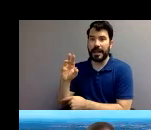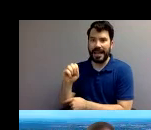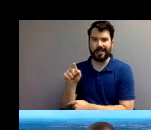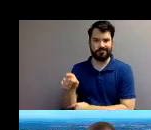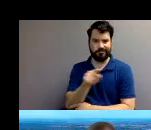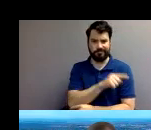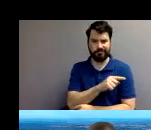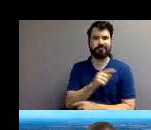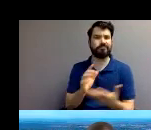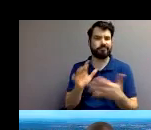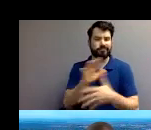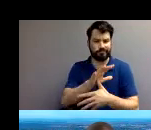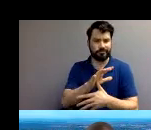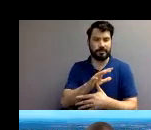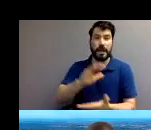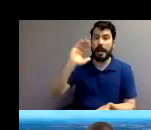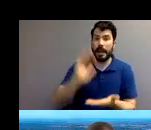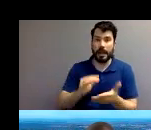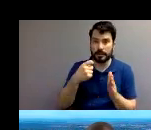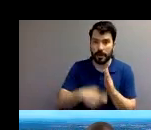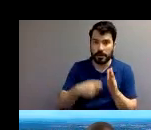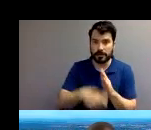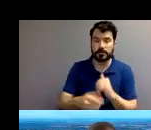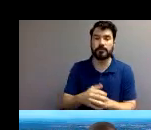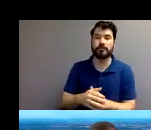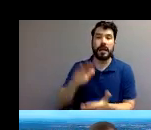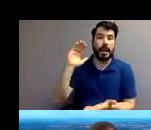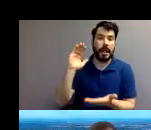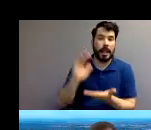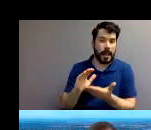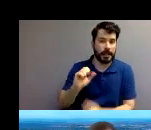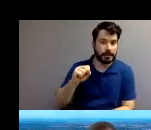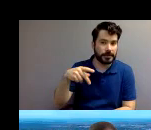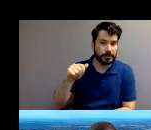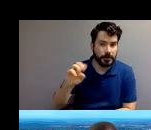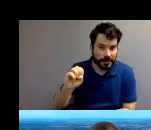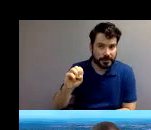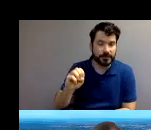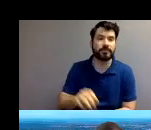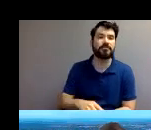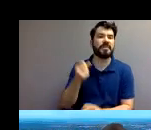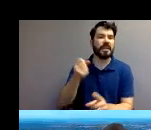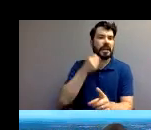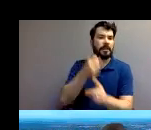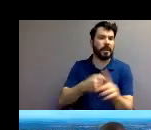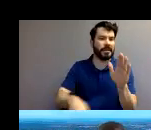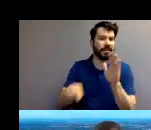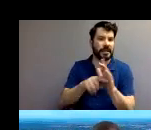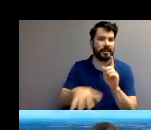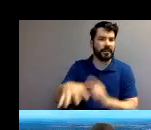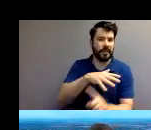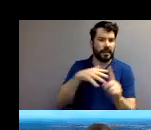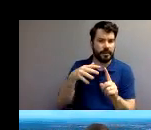cost, space, and reducing environmental impact, and enhance our position as an employer of